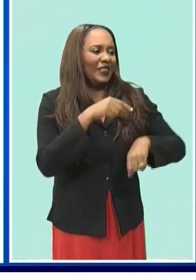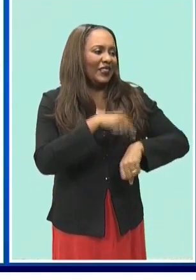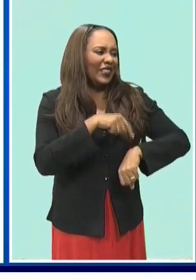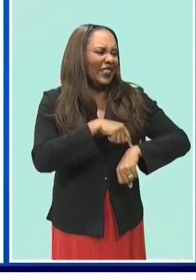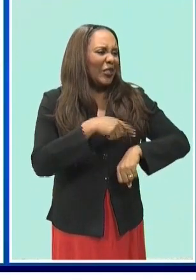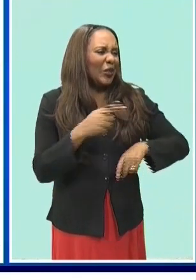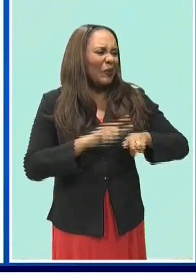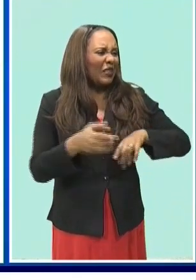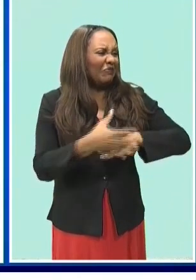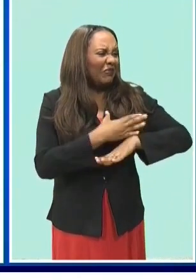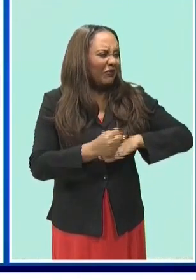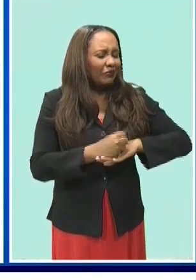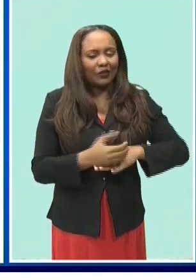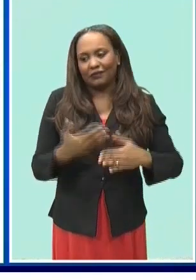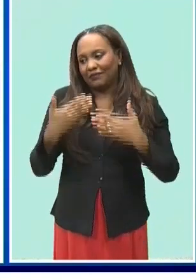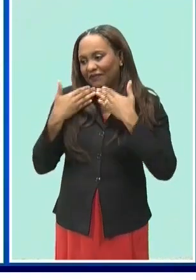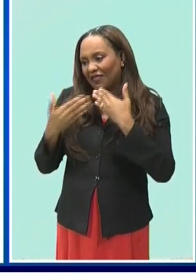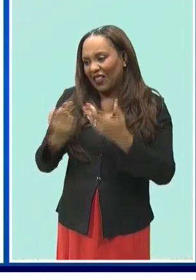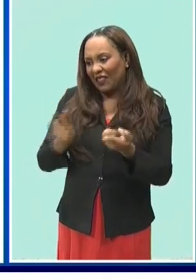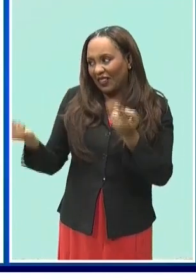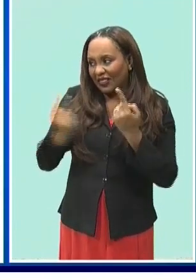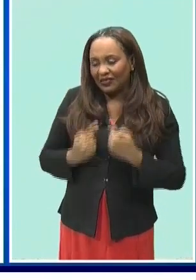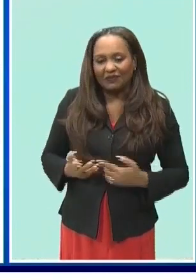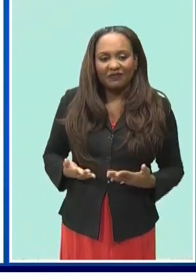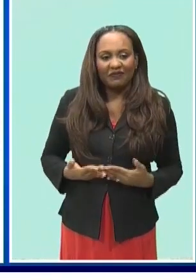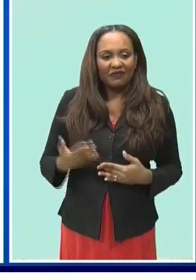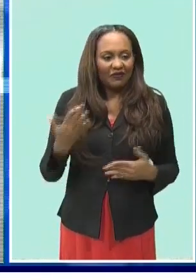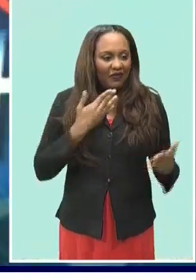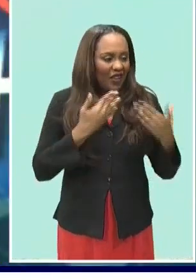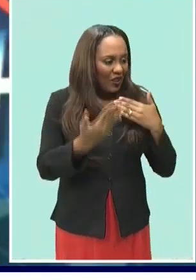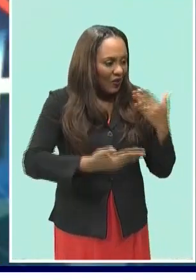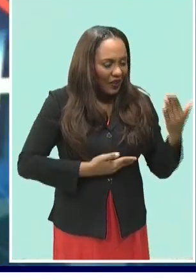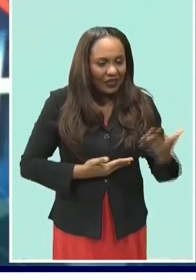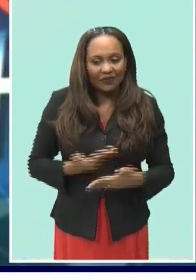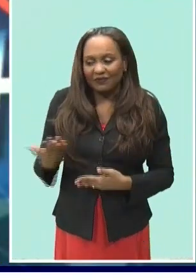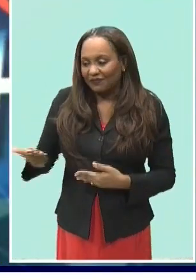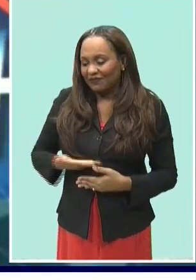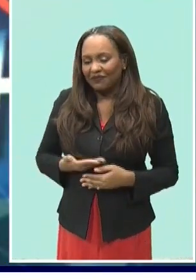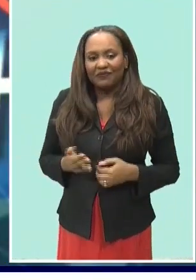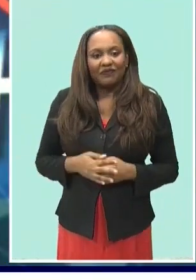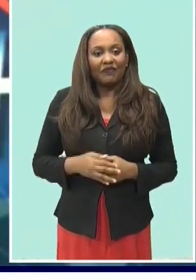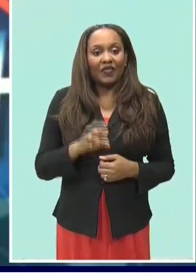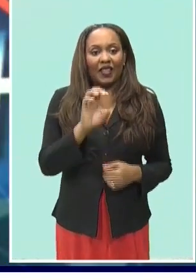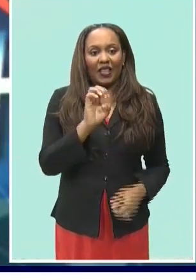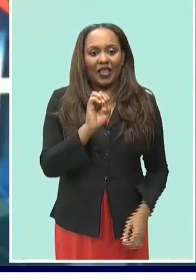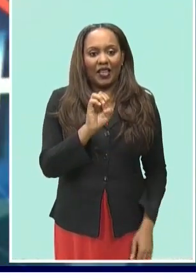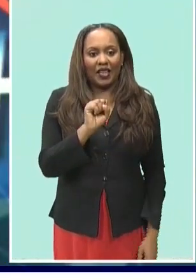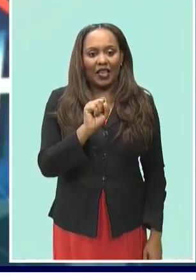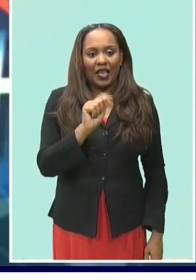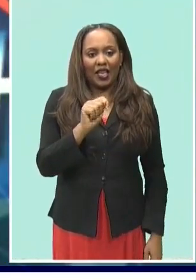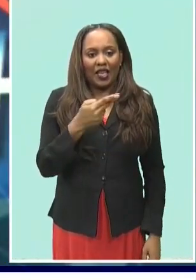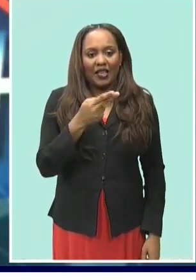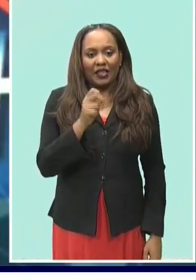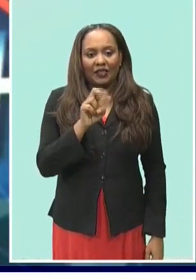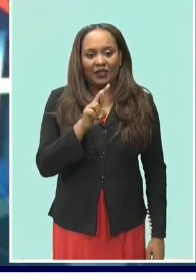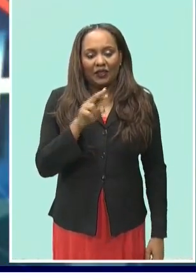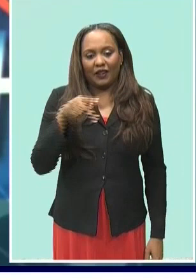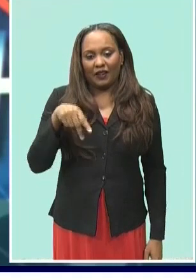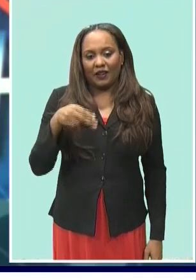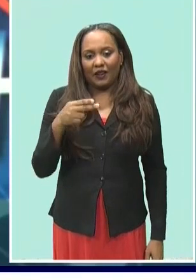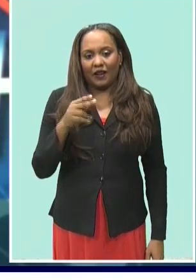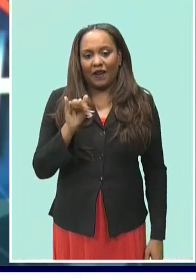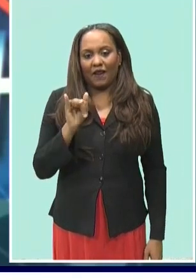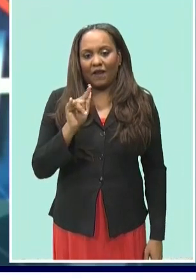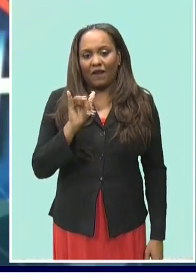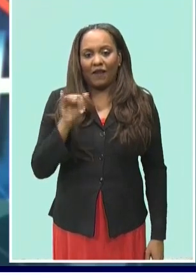did too. Thank you so much for coming on. Thank you very much. Okay. That is Esther Phillips, Poet Laureate. Senators have